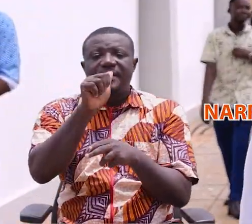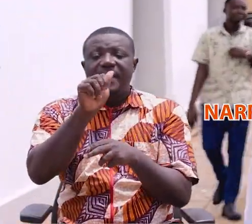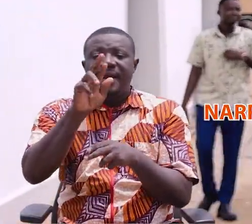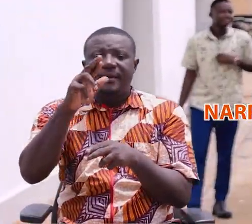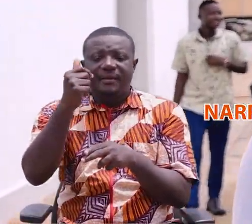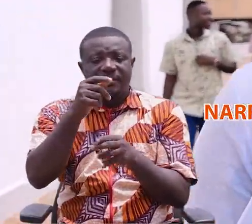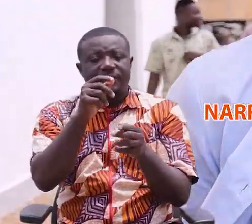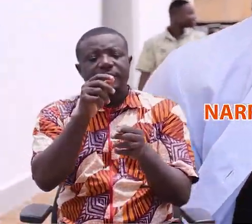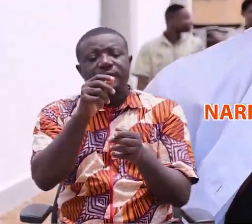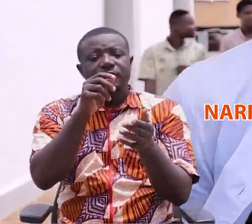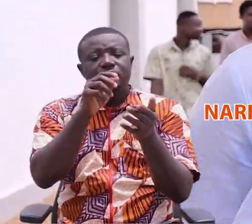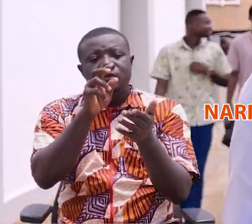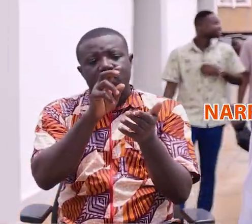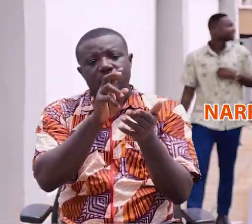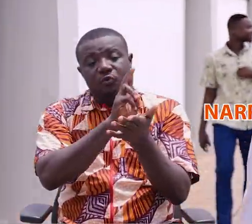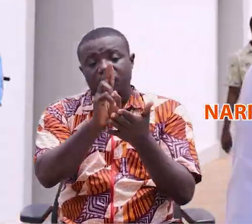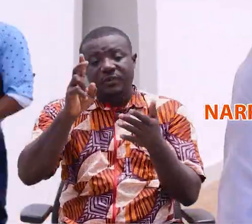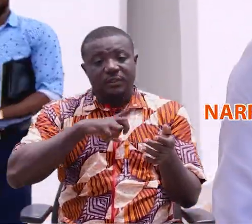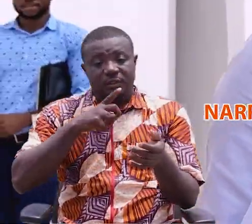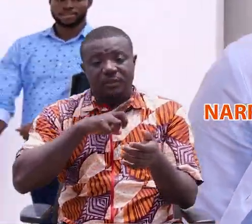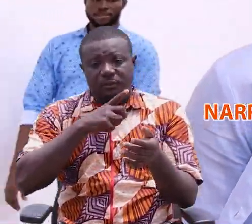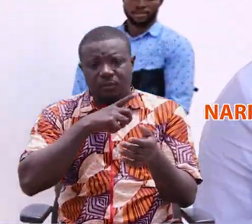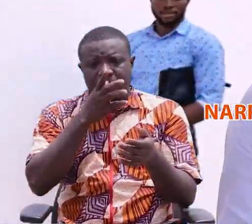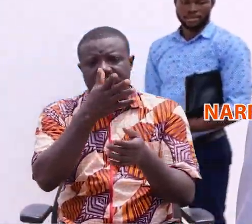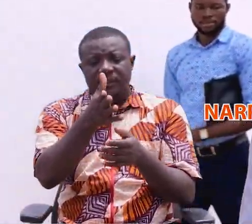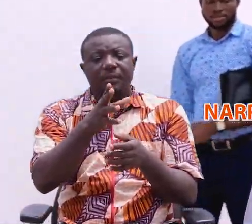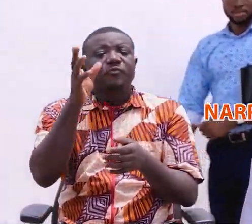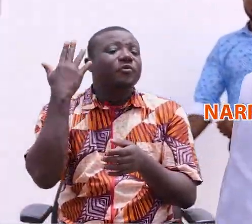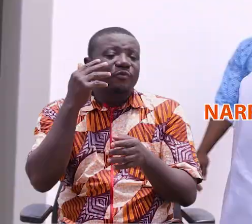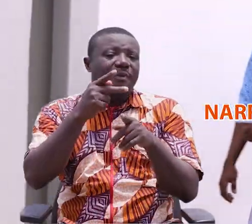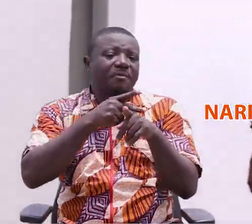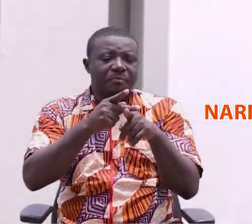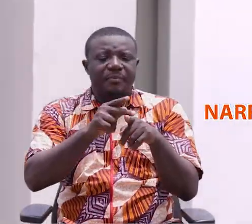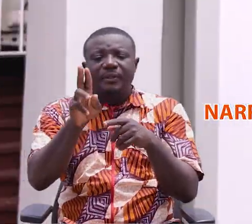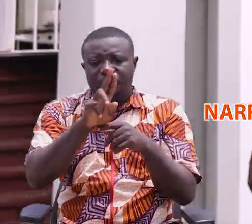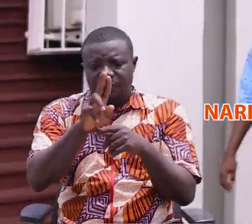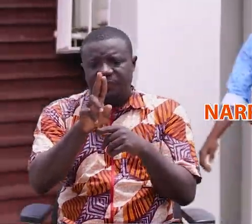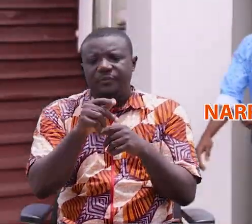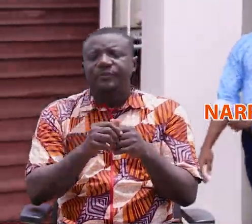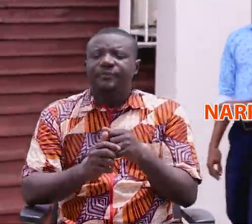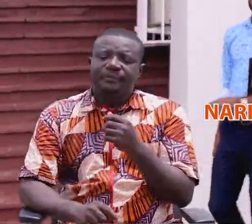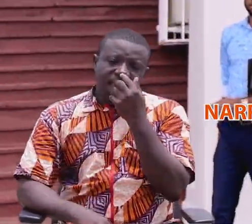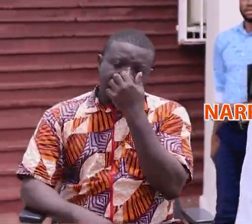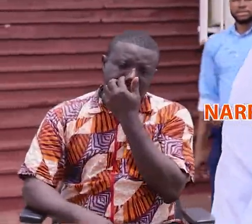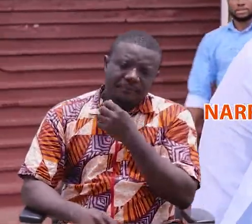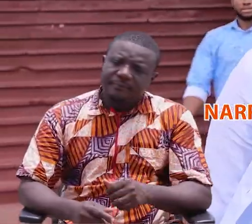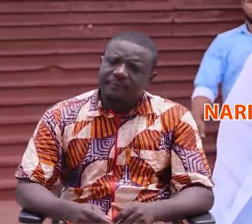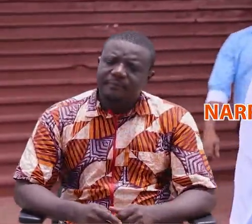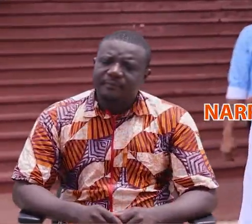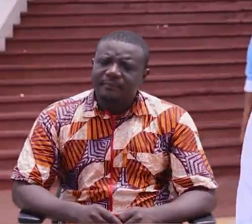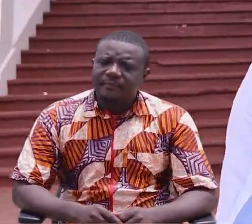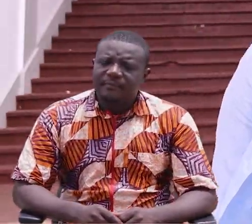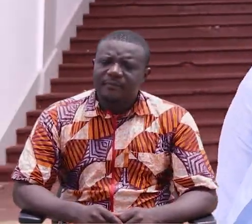a student at the University of Ghana who has been testing the prototype and providing invaluable